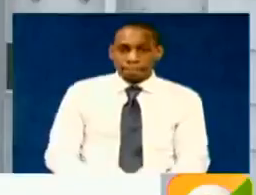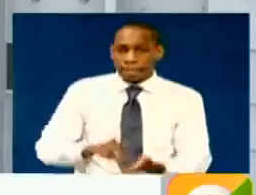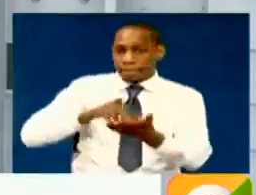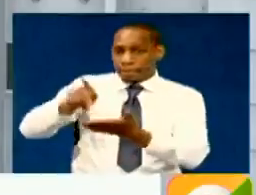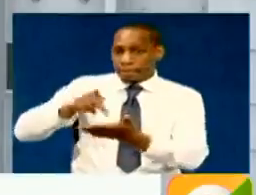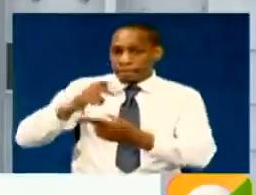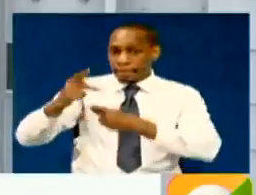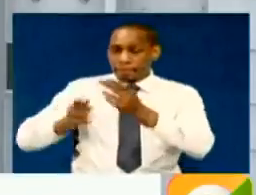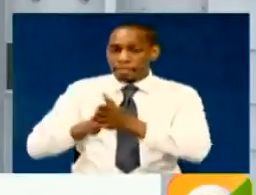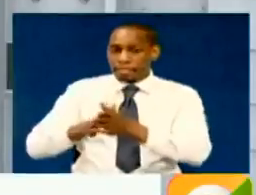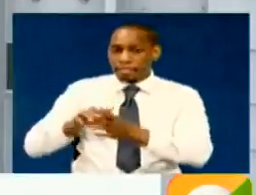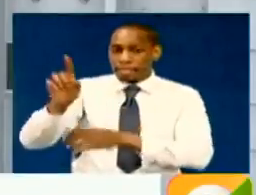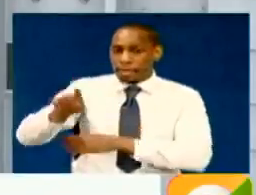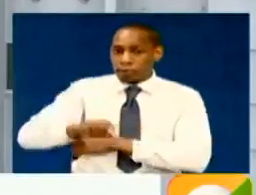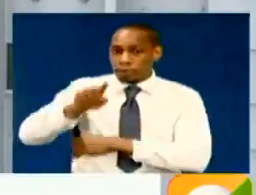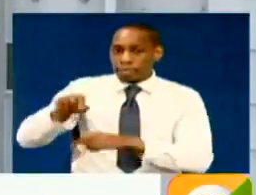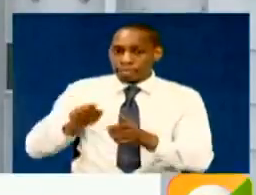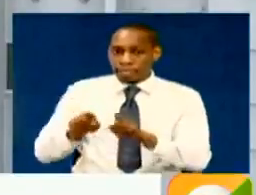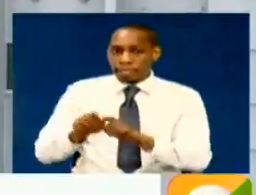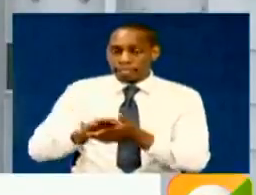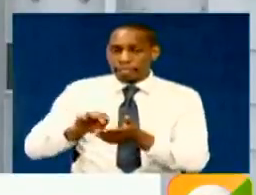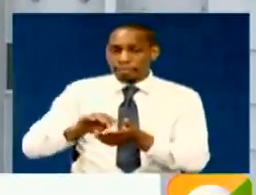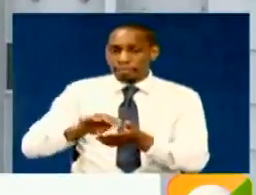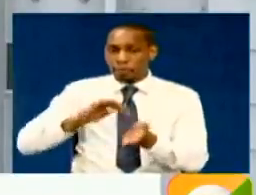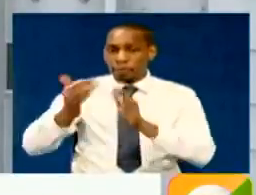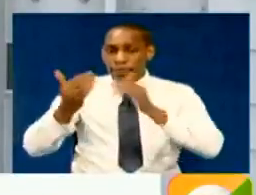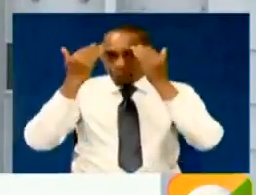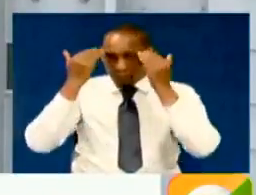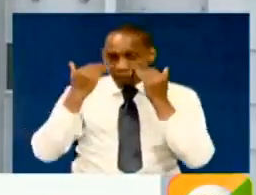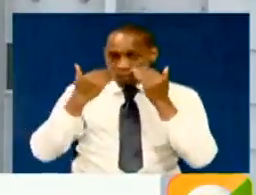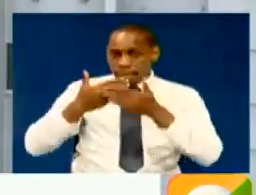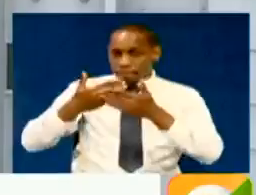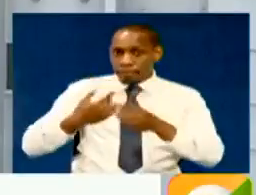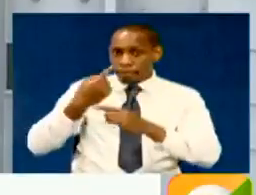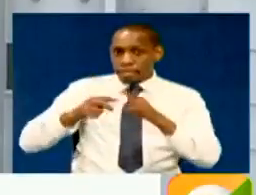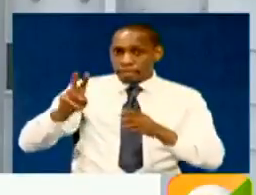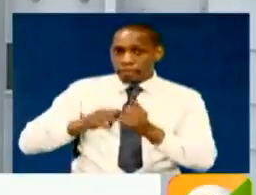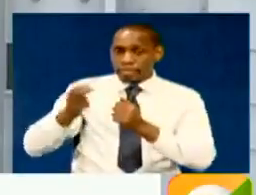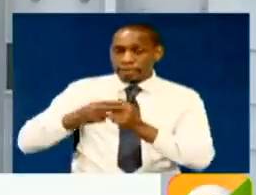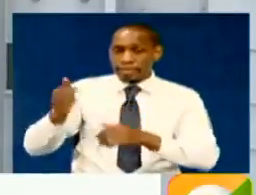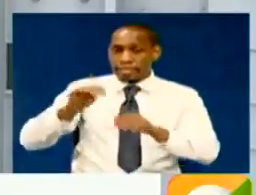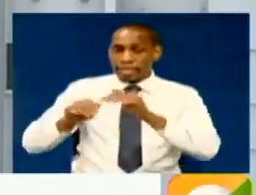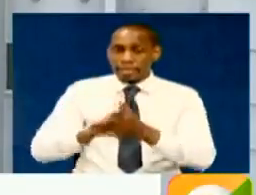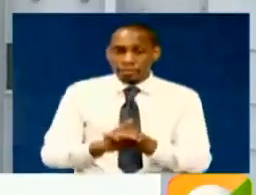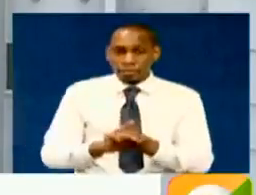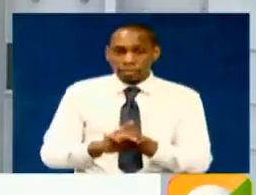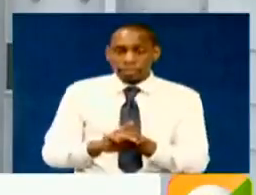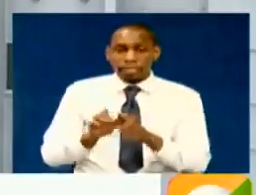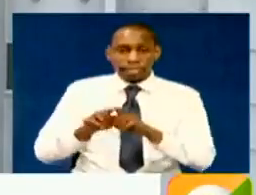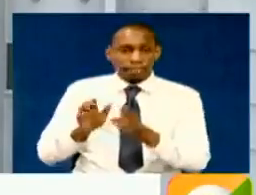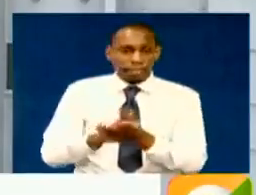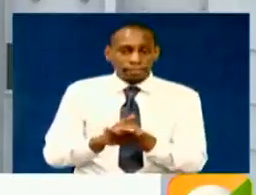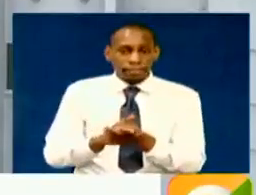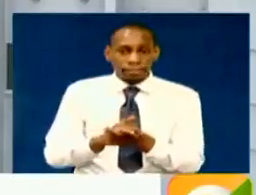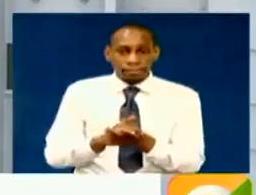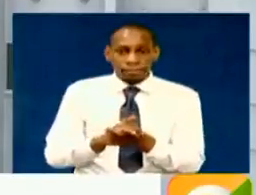procurement processes were faulted and subject to litigation even before the 2017 election itself, giving rise not